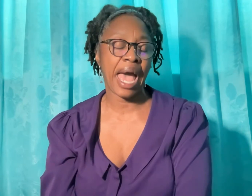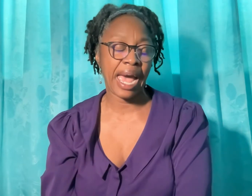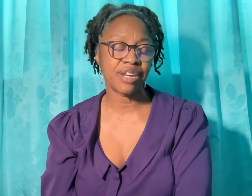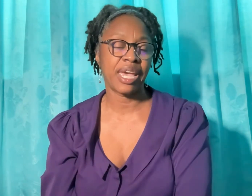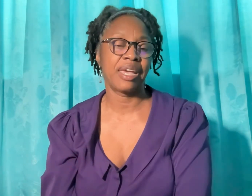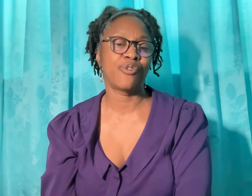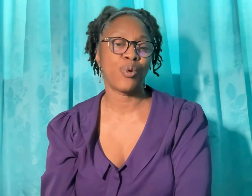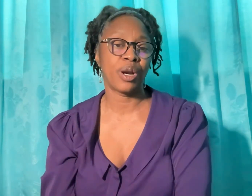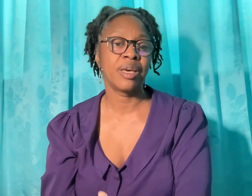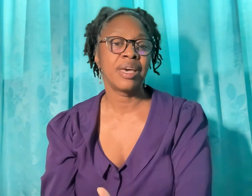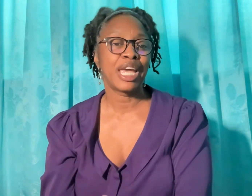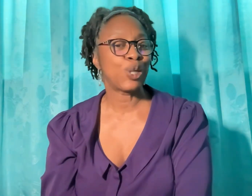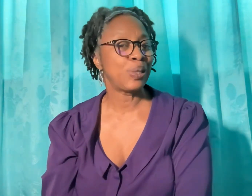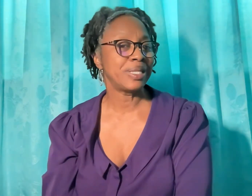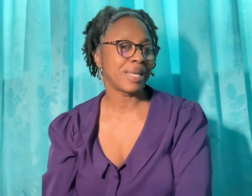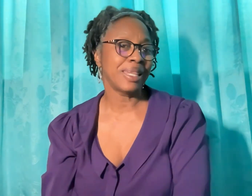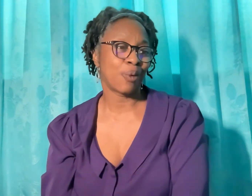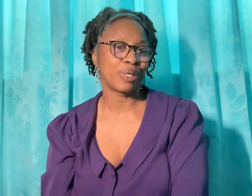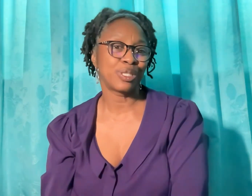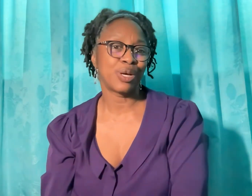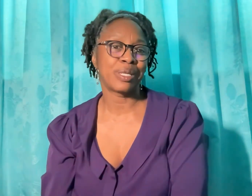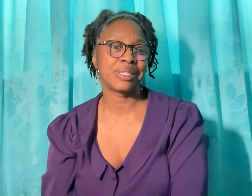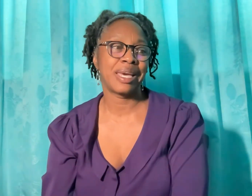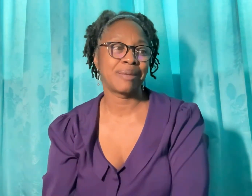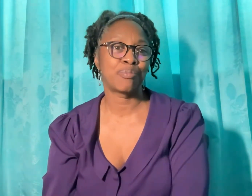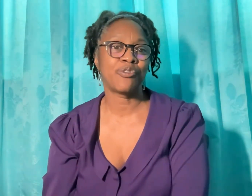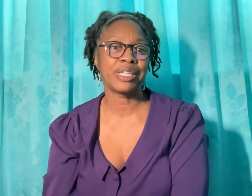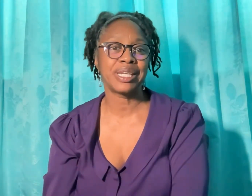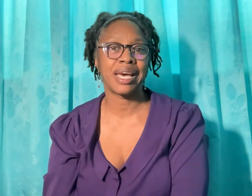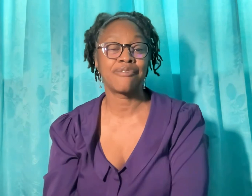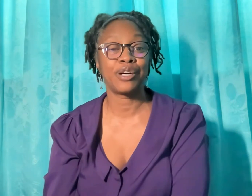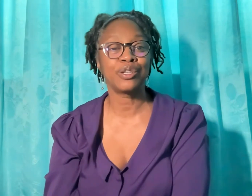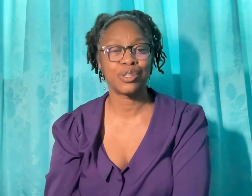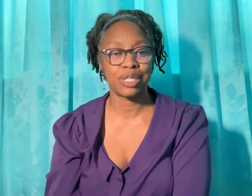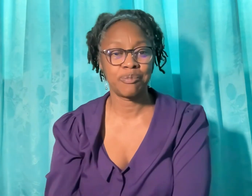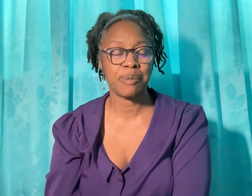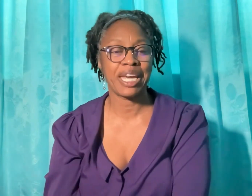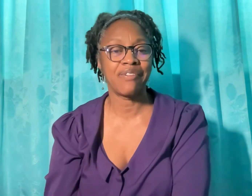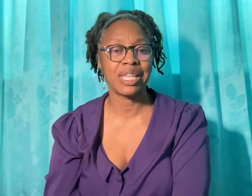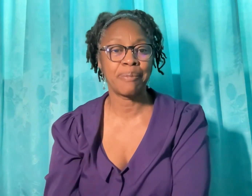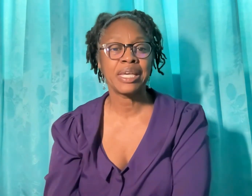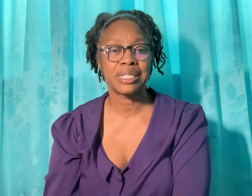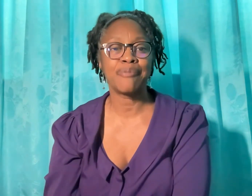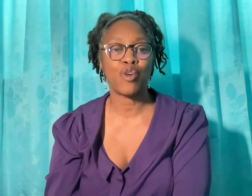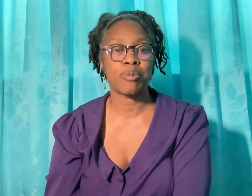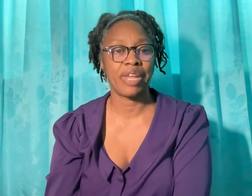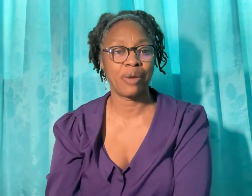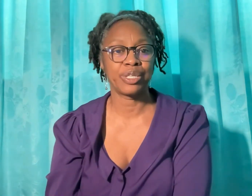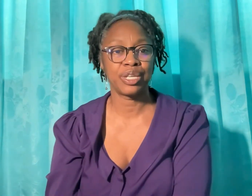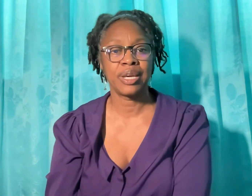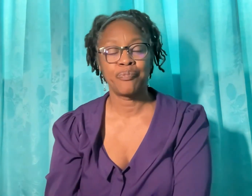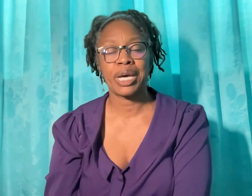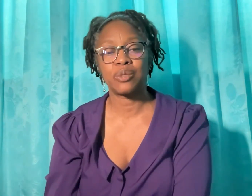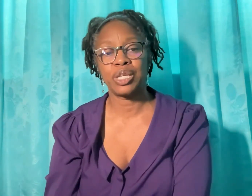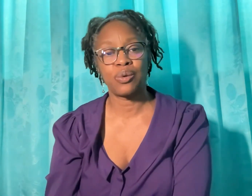we advocate for including sign language, and preventing a failure, so to speak, by giving them some form of